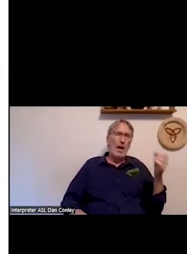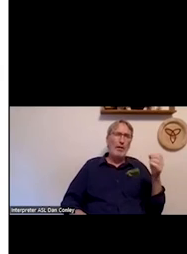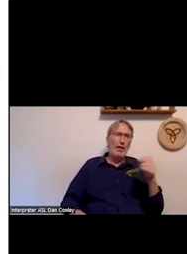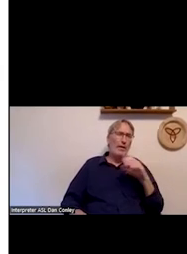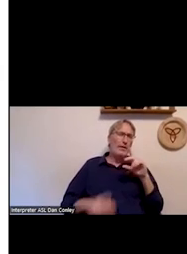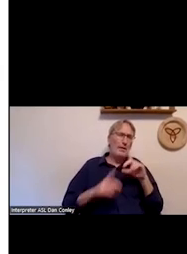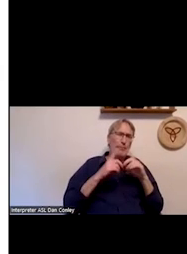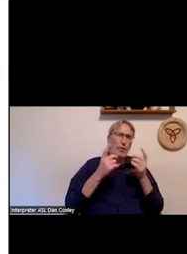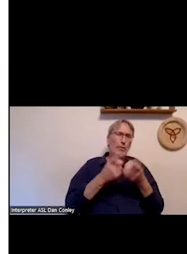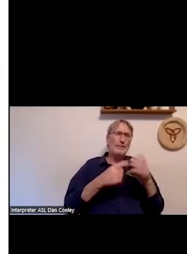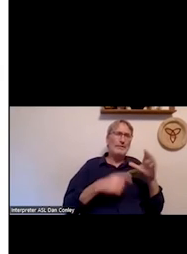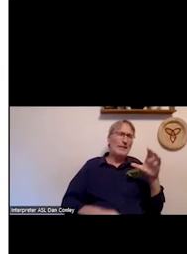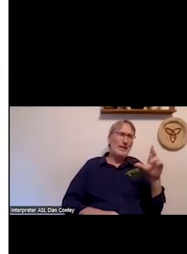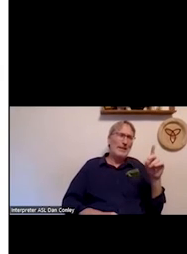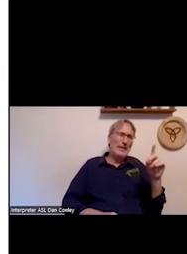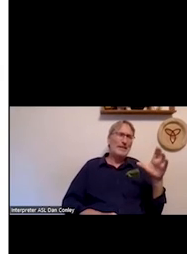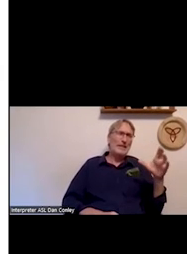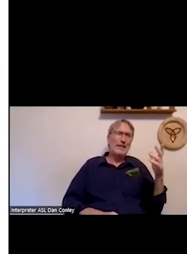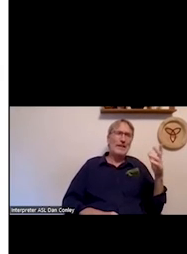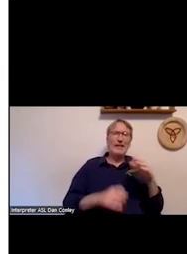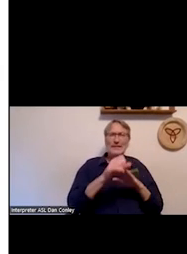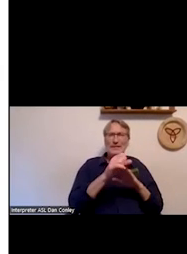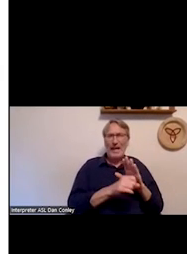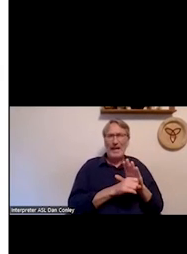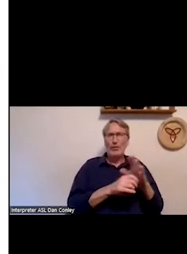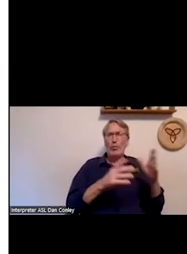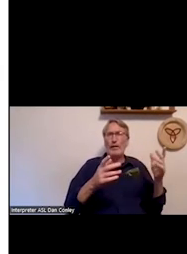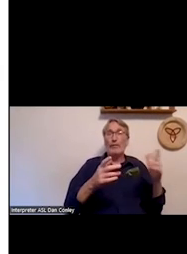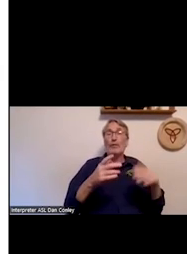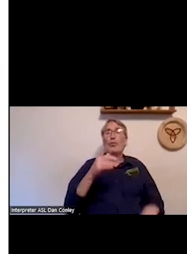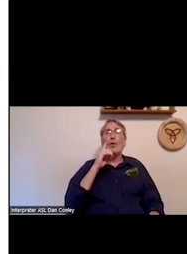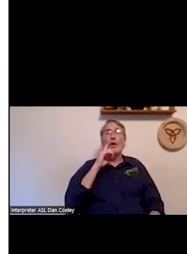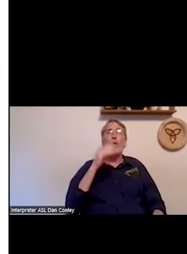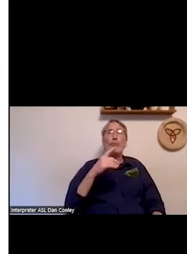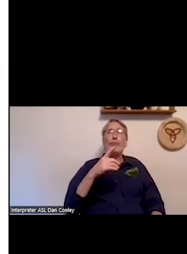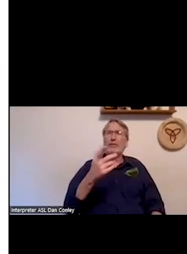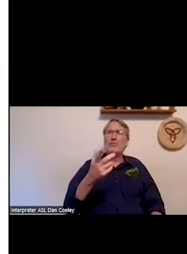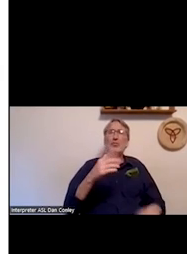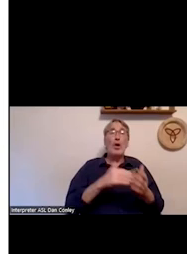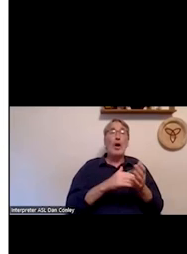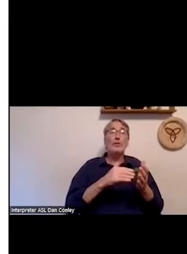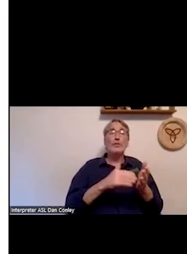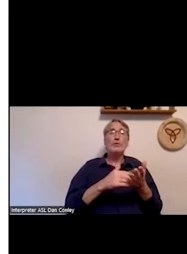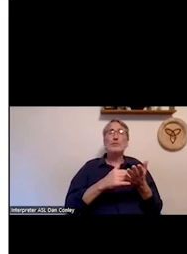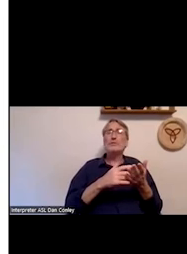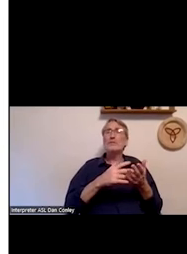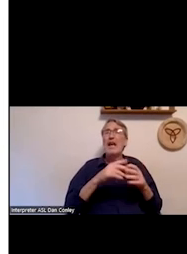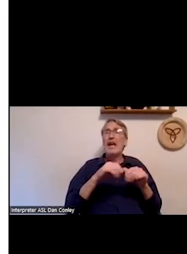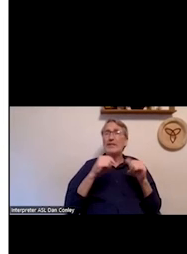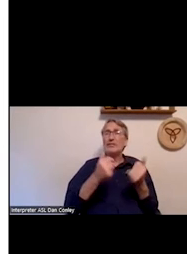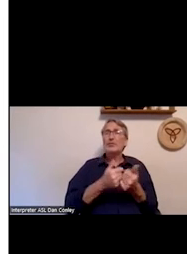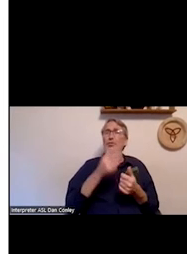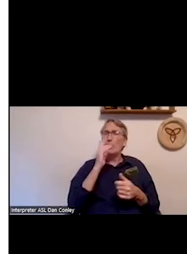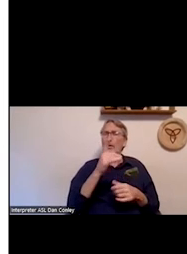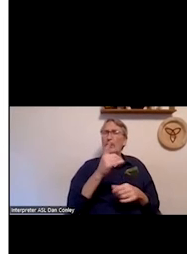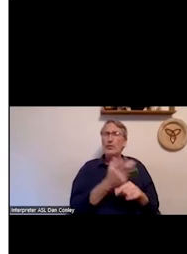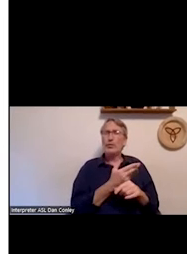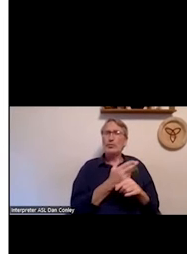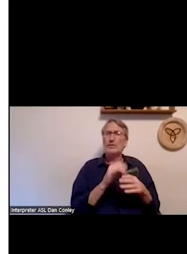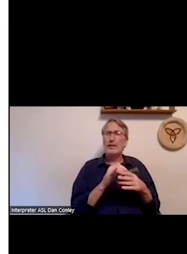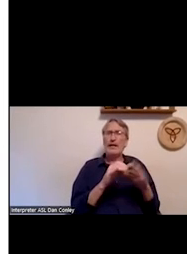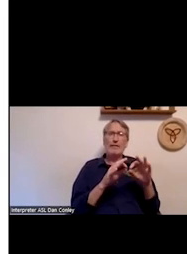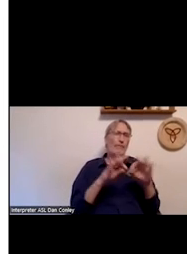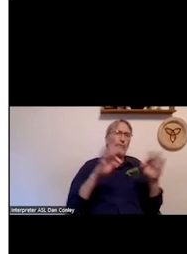department, CDC, et cetera. And we hope that pediatric practices and other healthcare professionals can use a form like this, and left a space again